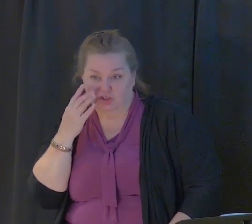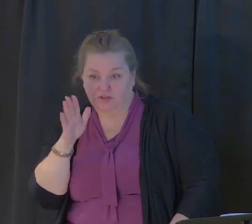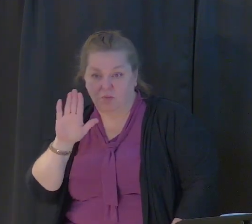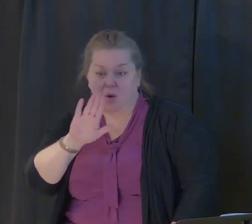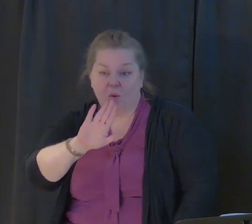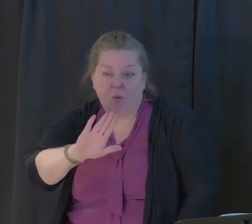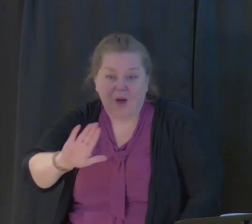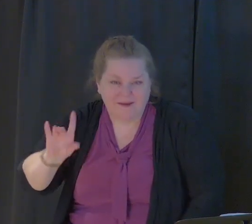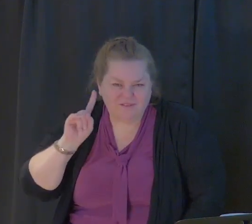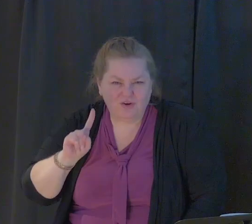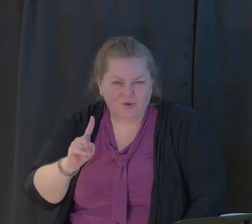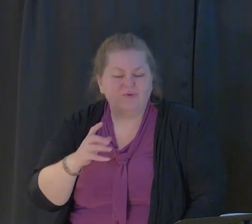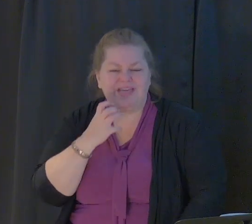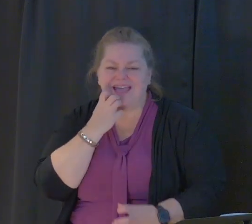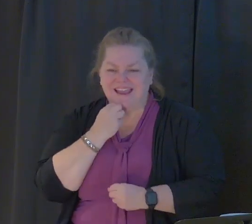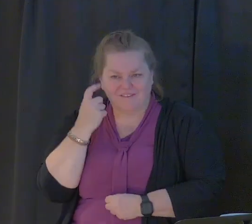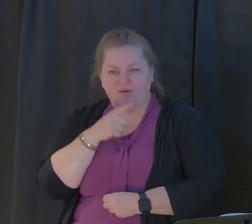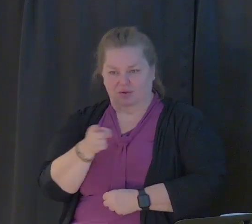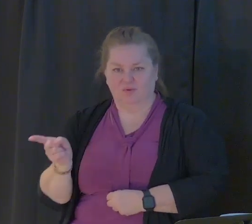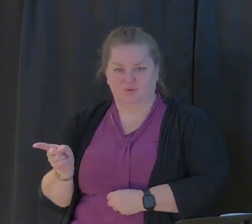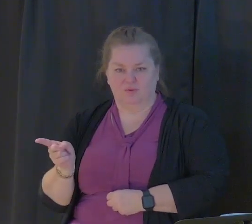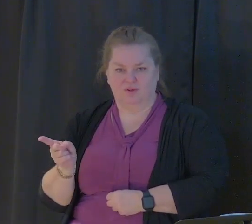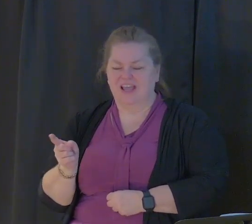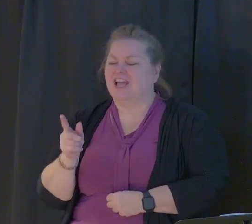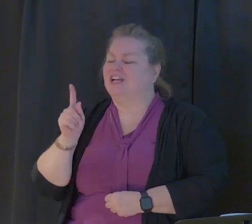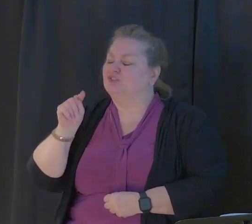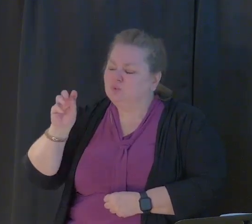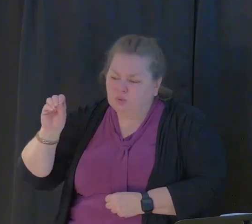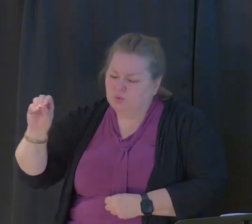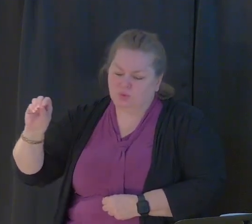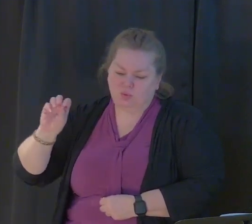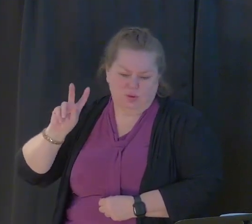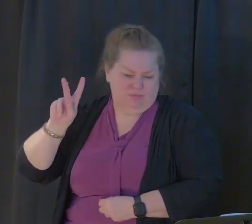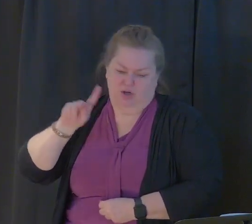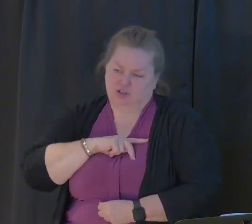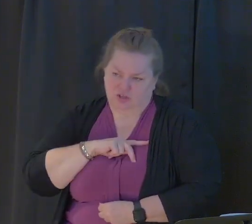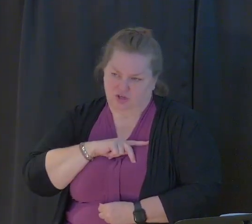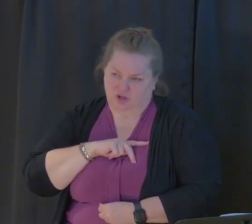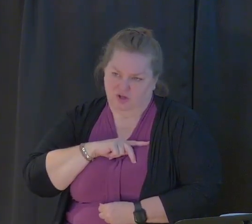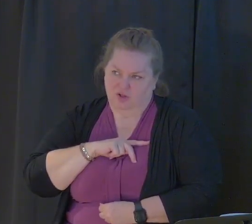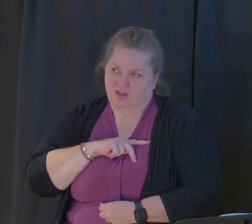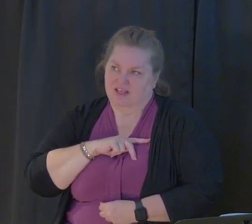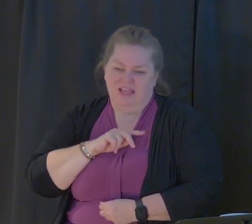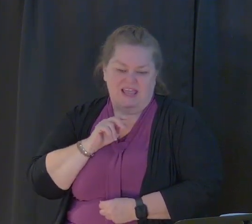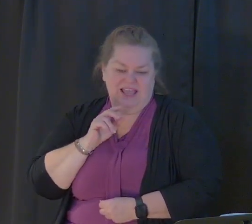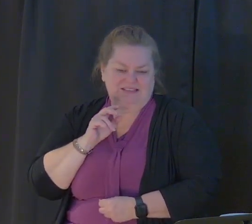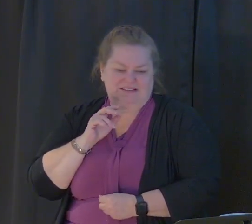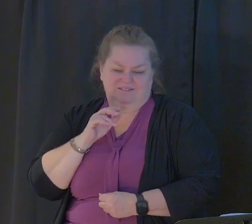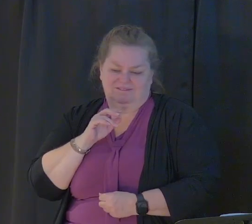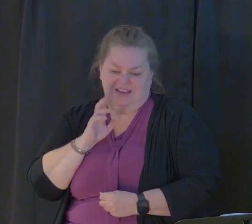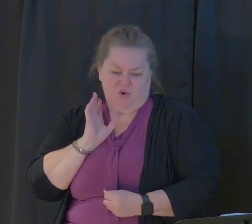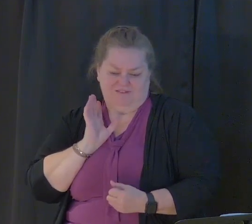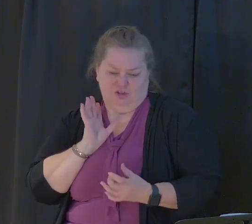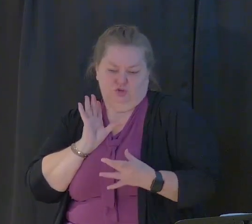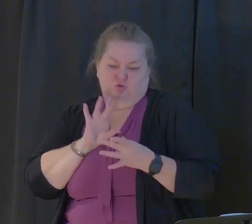It's too personal. It's too joint emotional to do that.